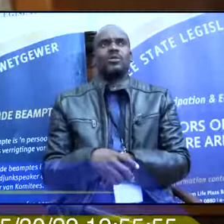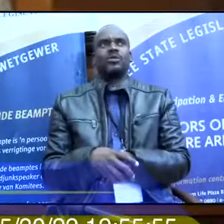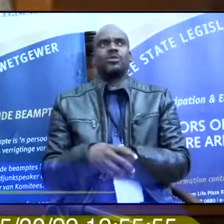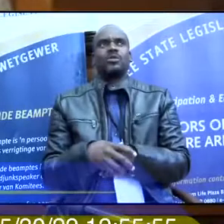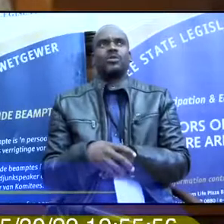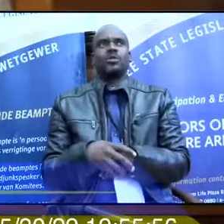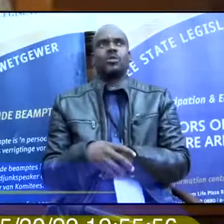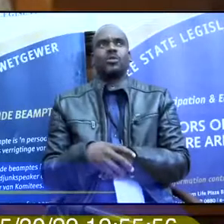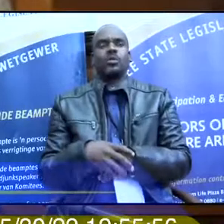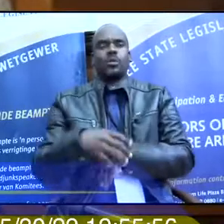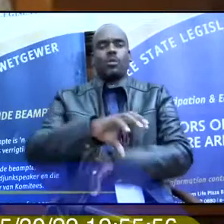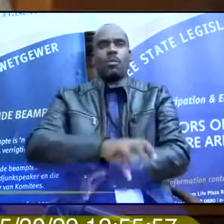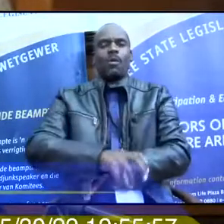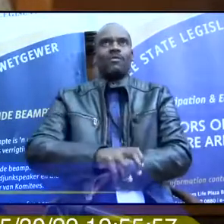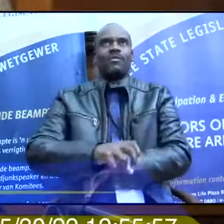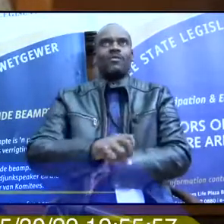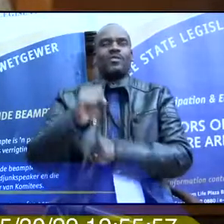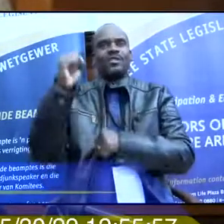this regard